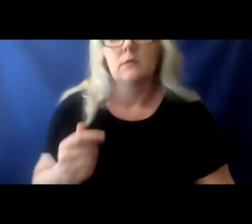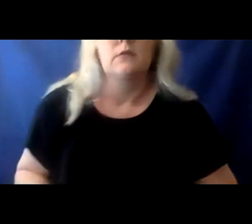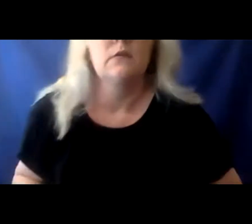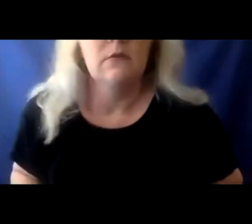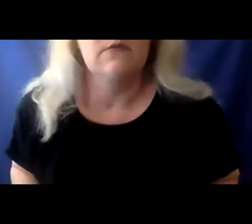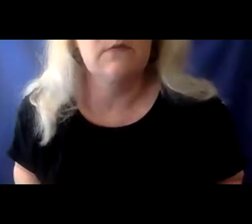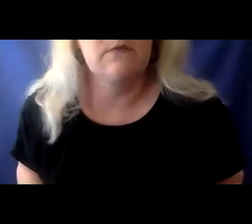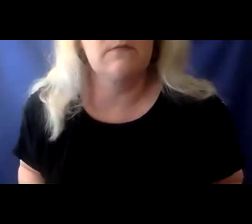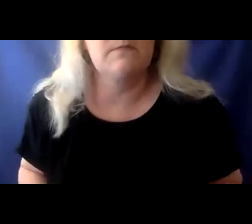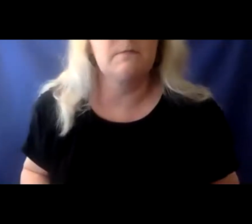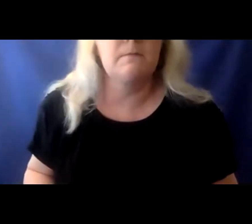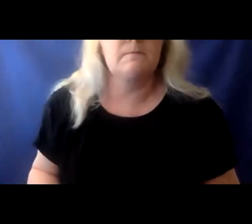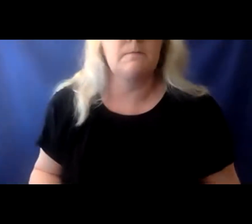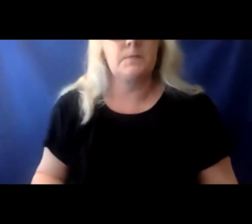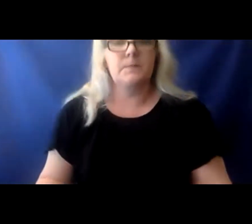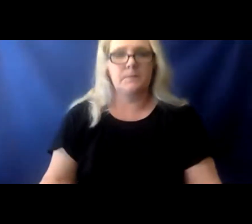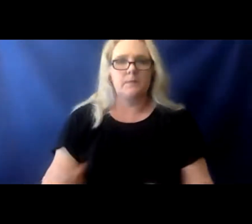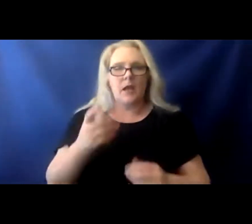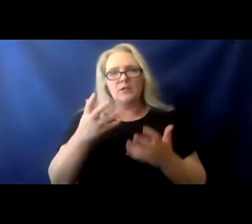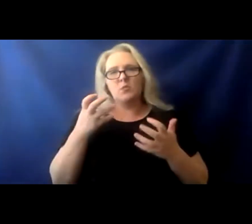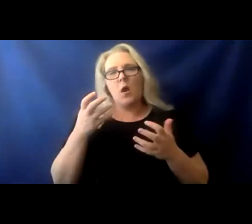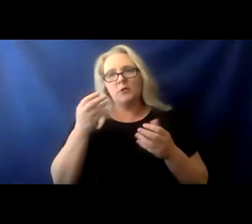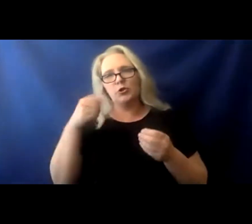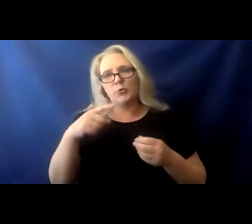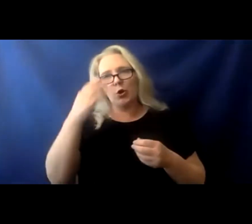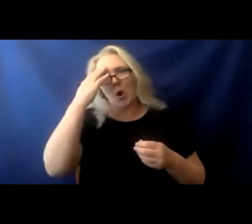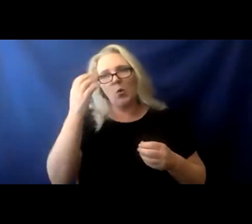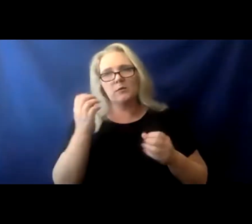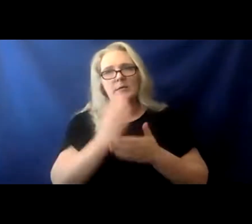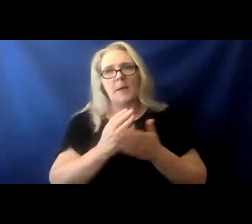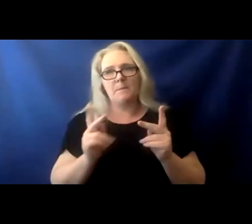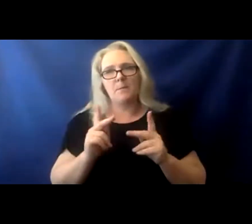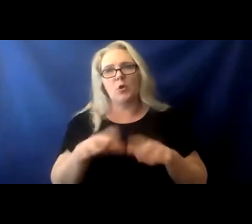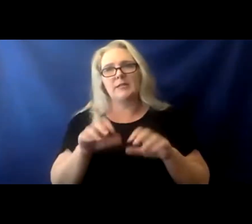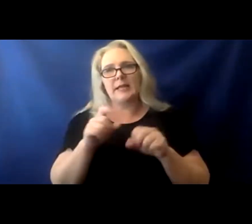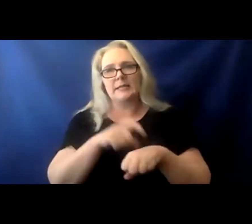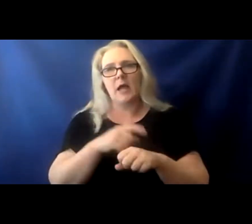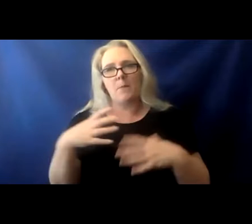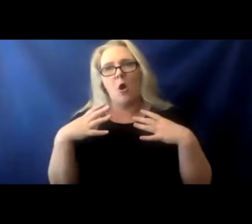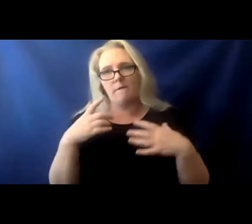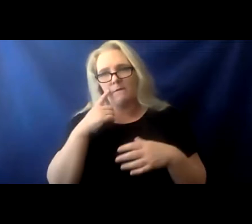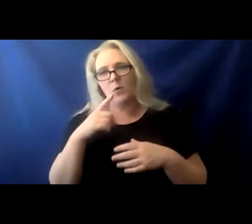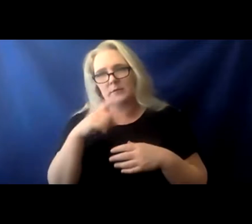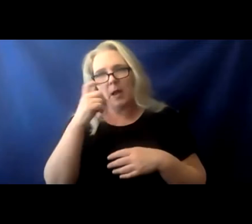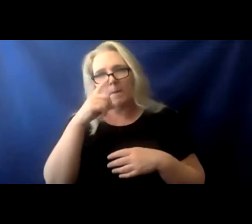them in doing so. So I just want to be transparent about that. That's helping we all build back better for the fall. So